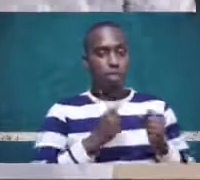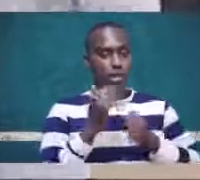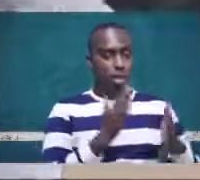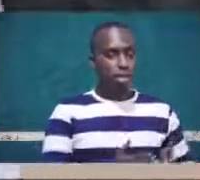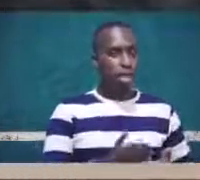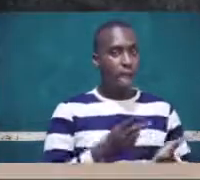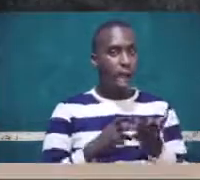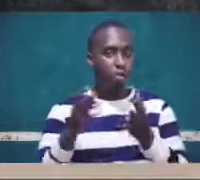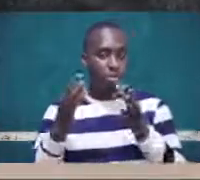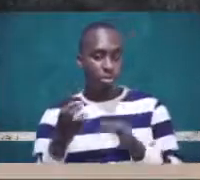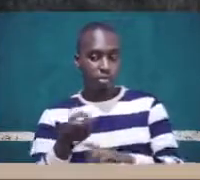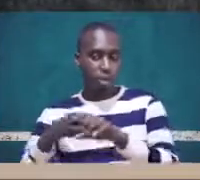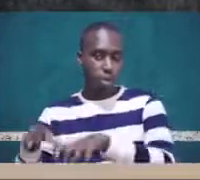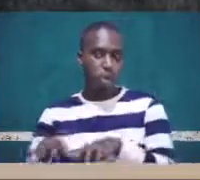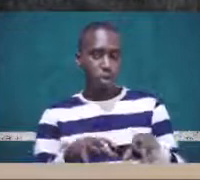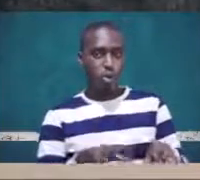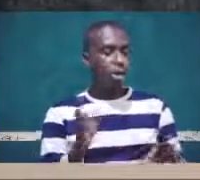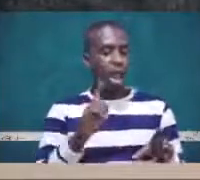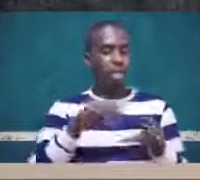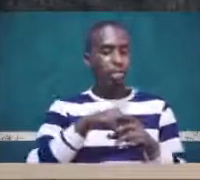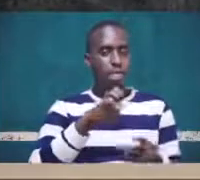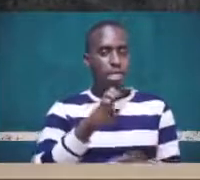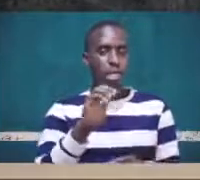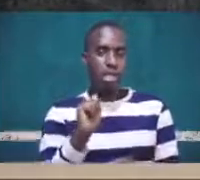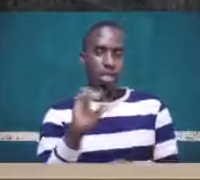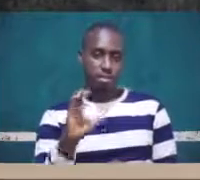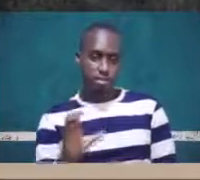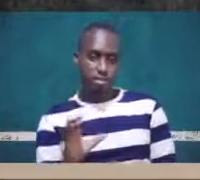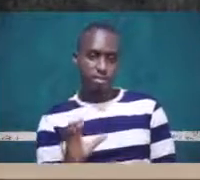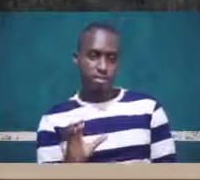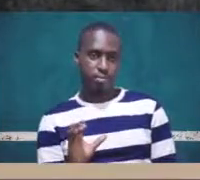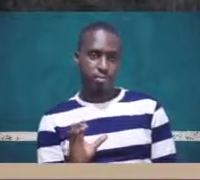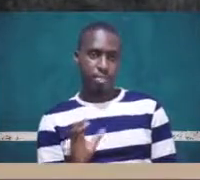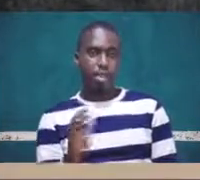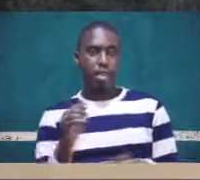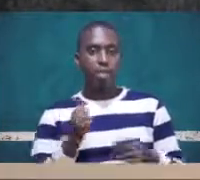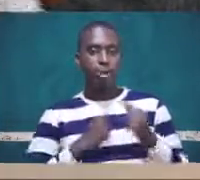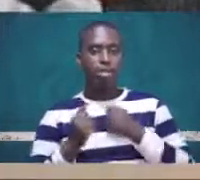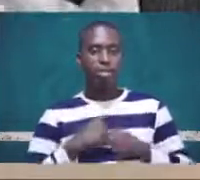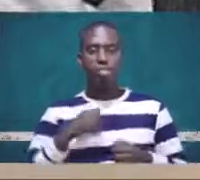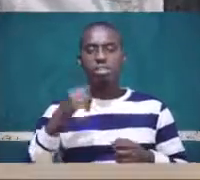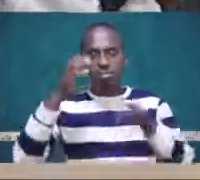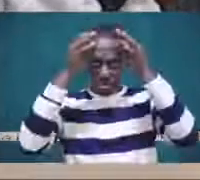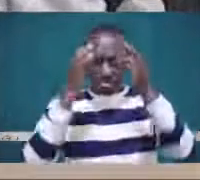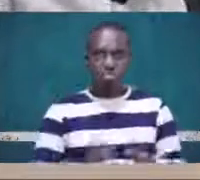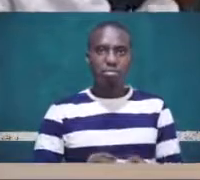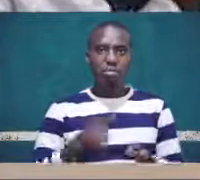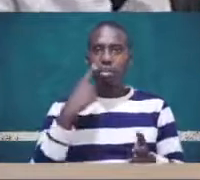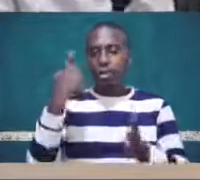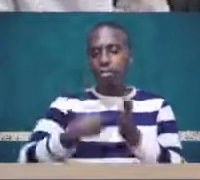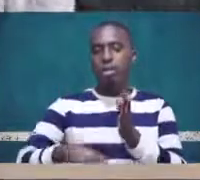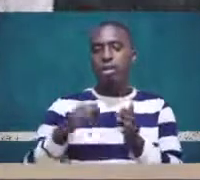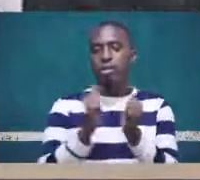not part of East African community. If I'm a Rwandan trader and I'm buying goods from Congo, Rwanda may decide to charge me